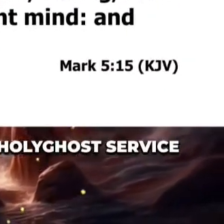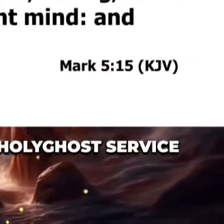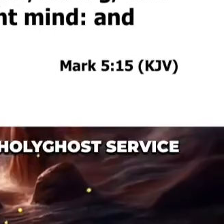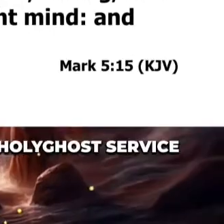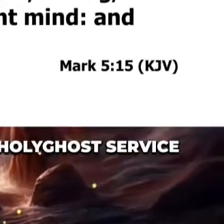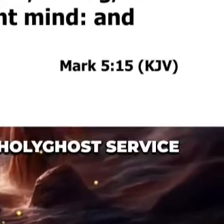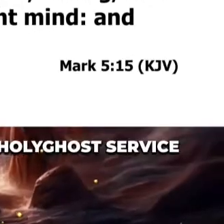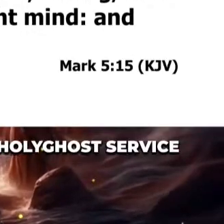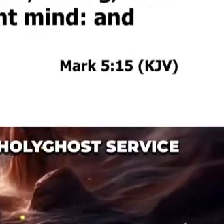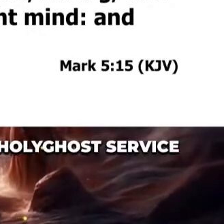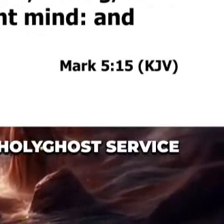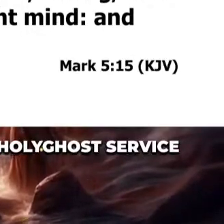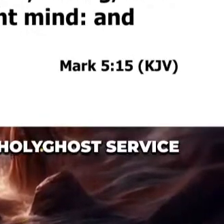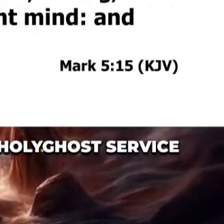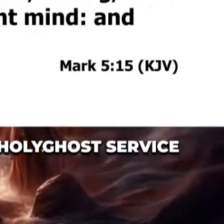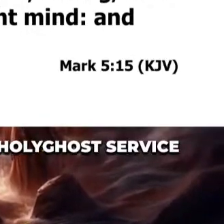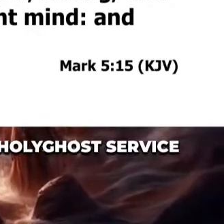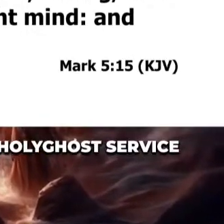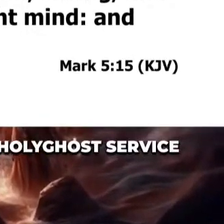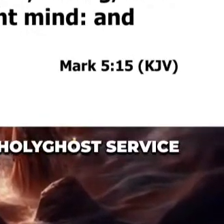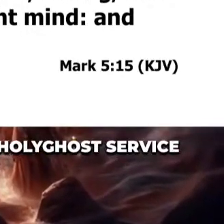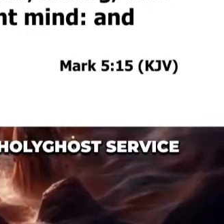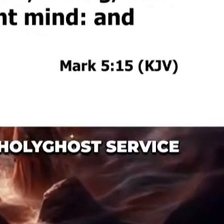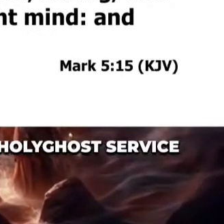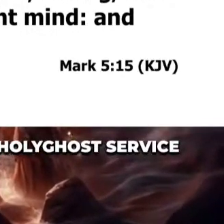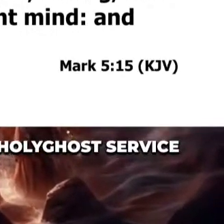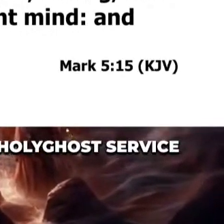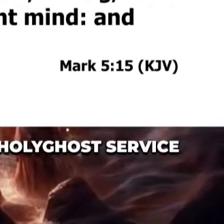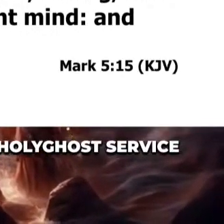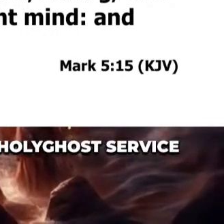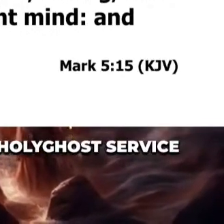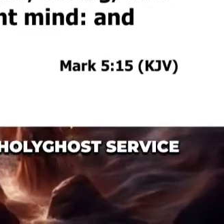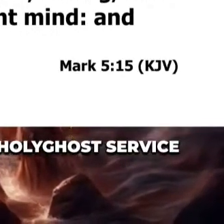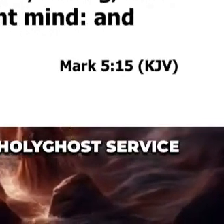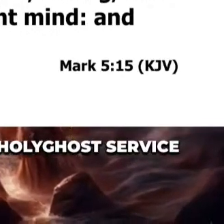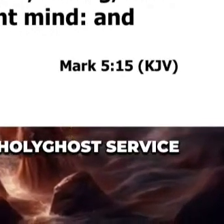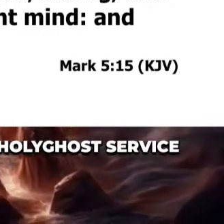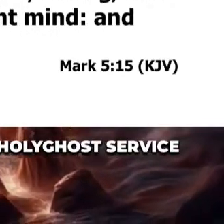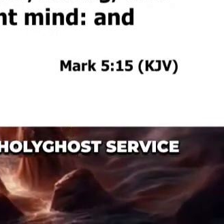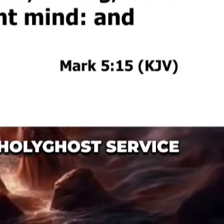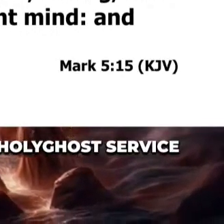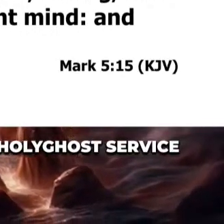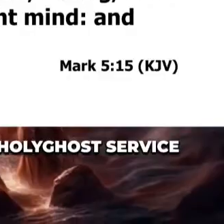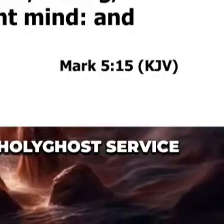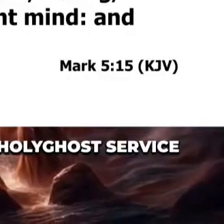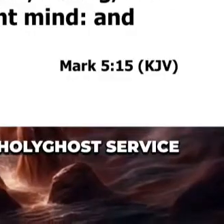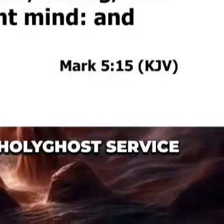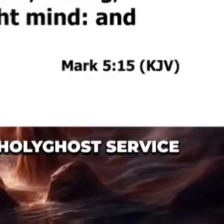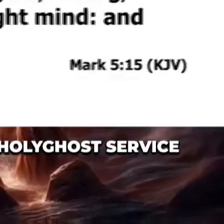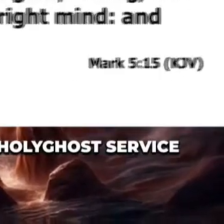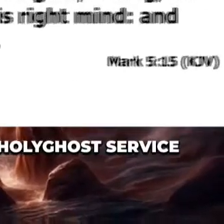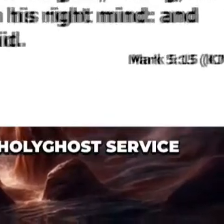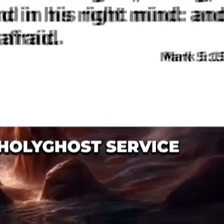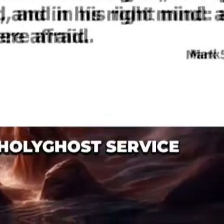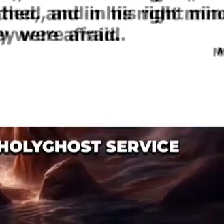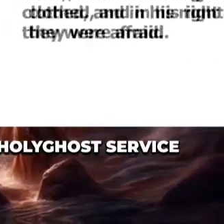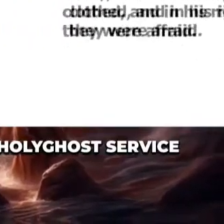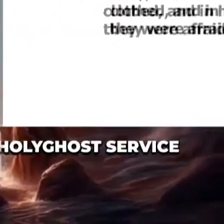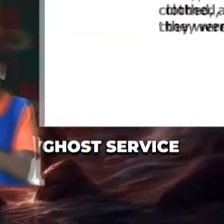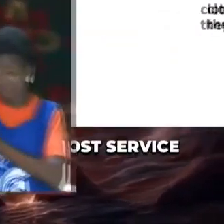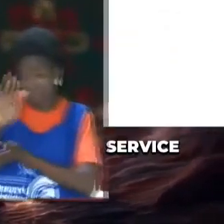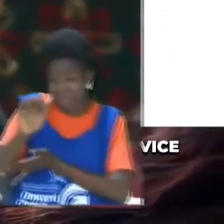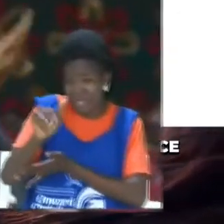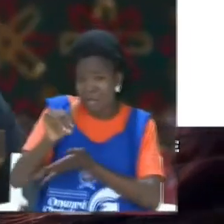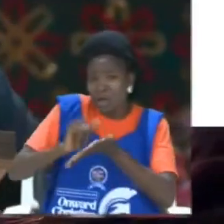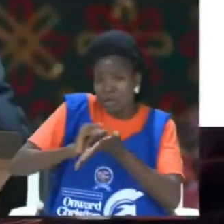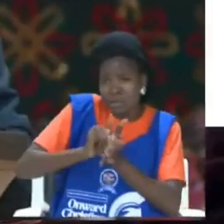sin, from the bondage of affliction, we are told in that Mark chapter 5 verse 15 that